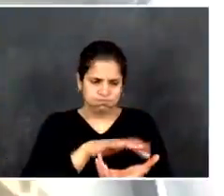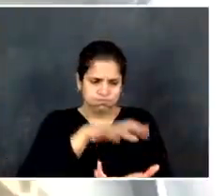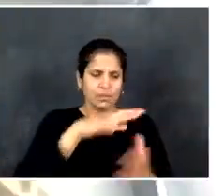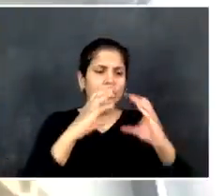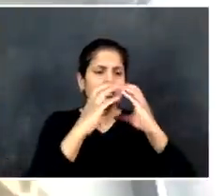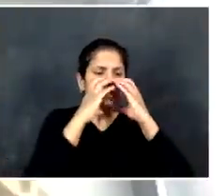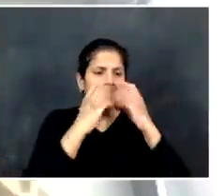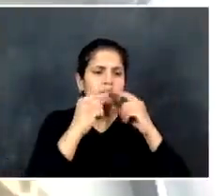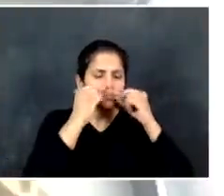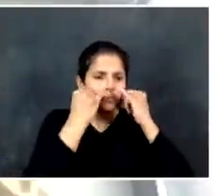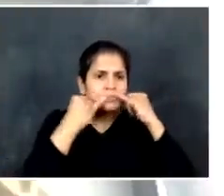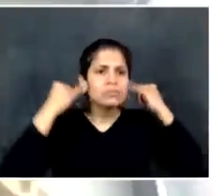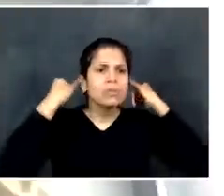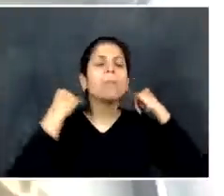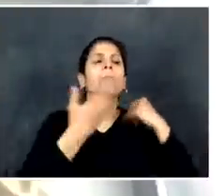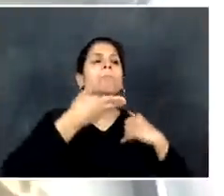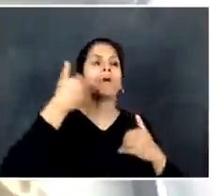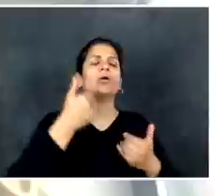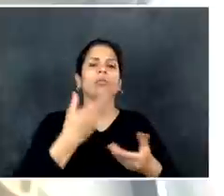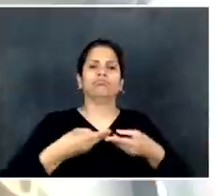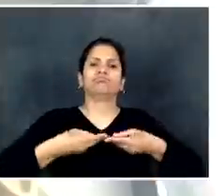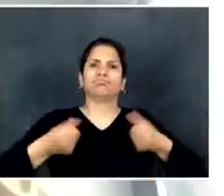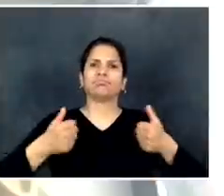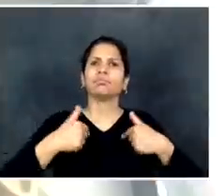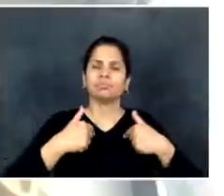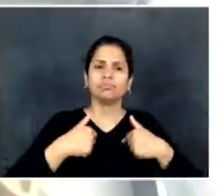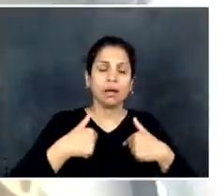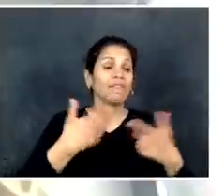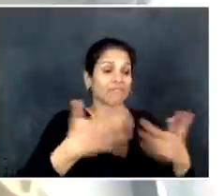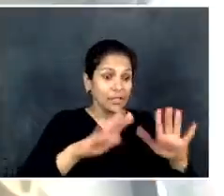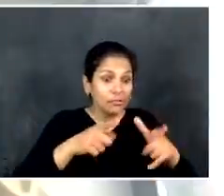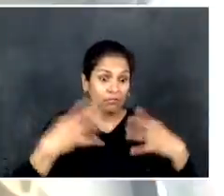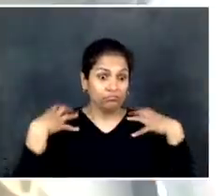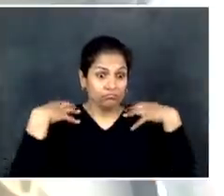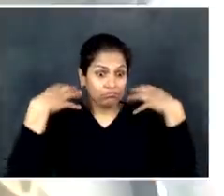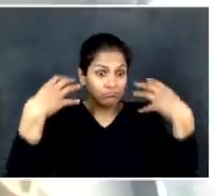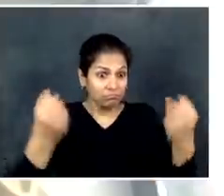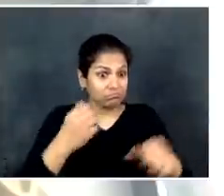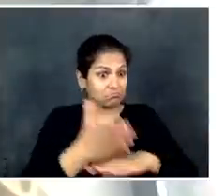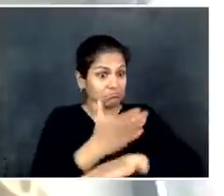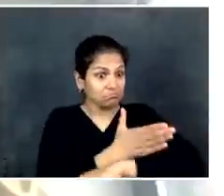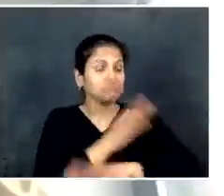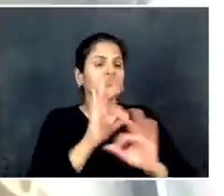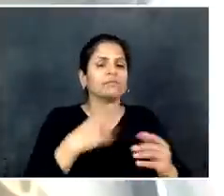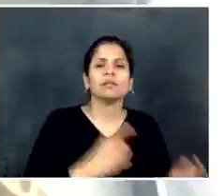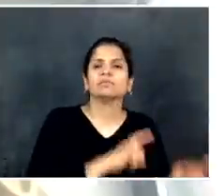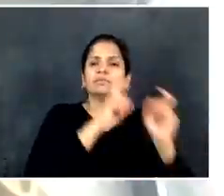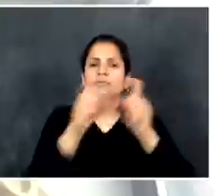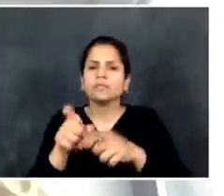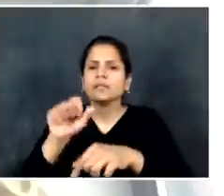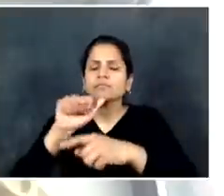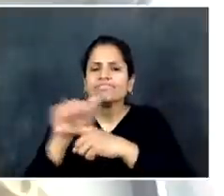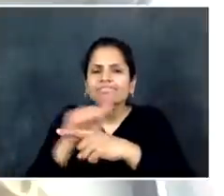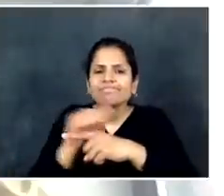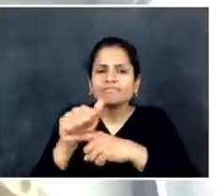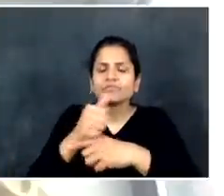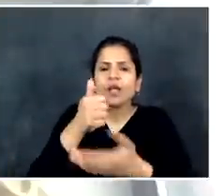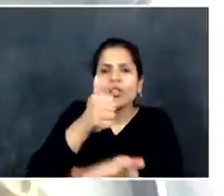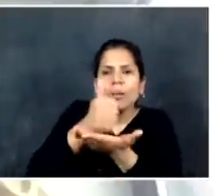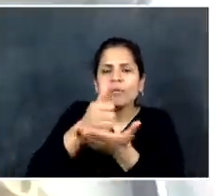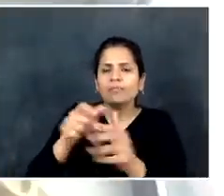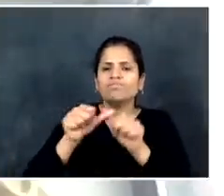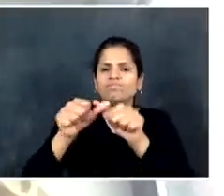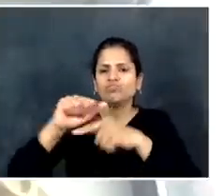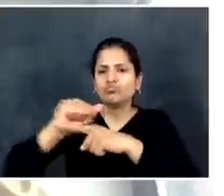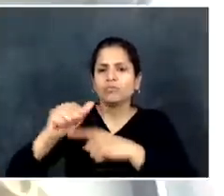once people need ventilators, they don't do very well in general. That being said, no one disagrees that if